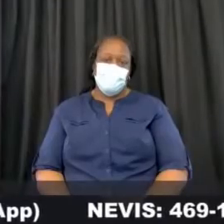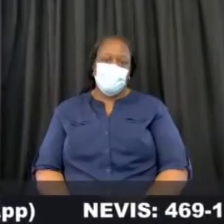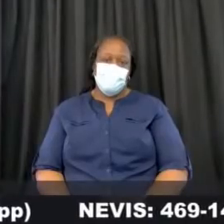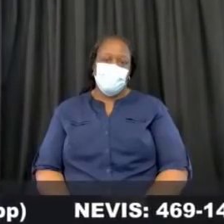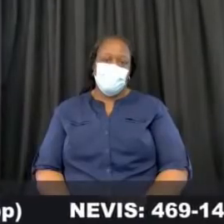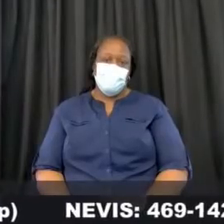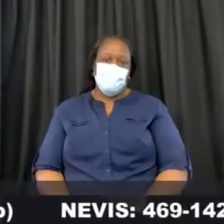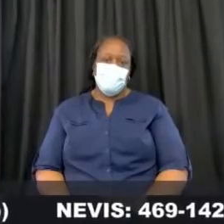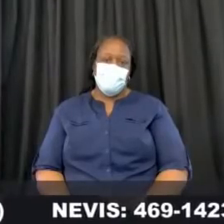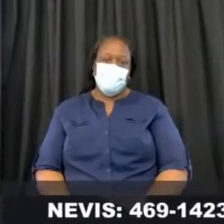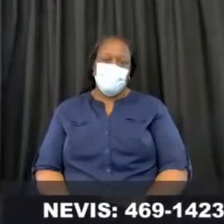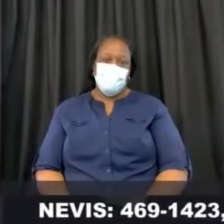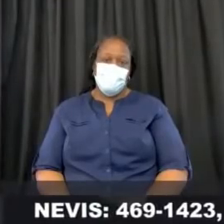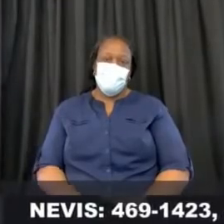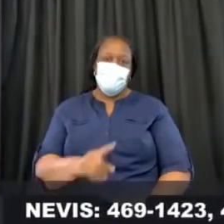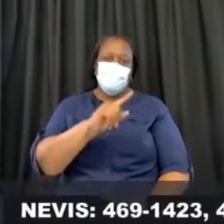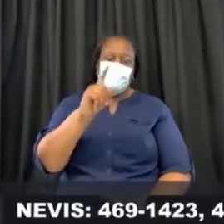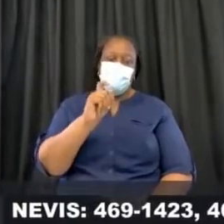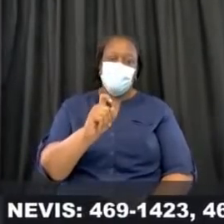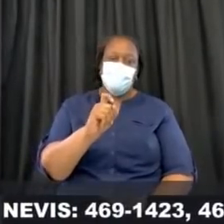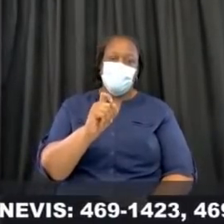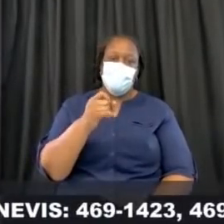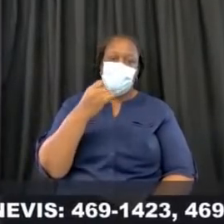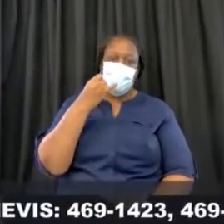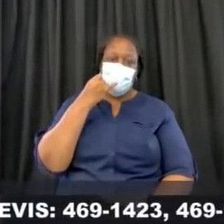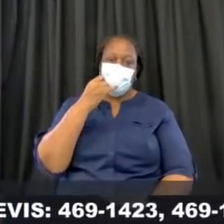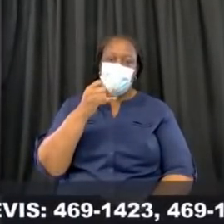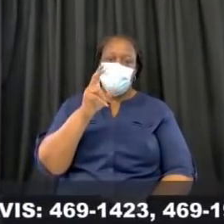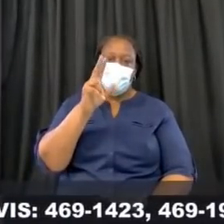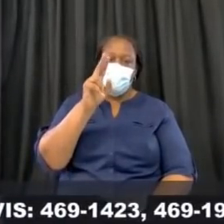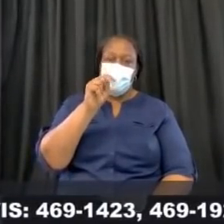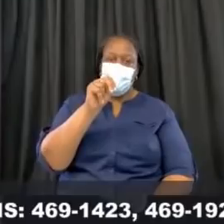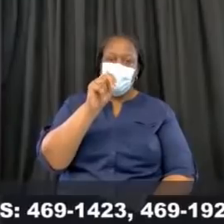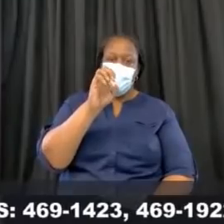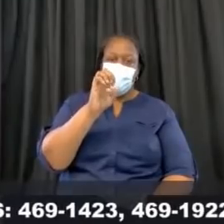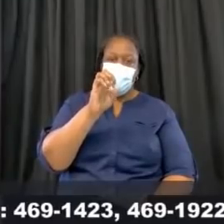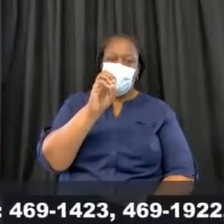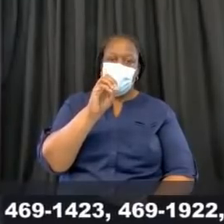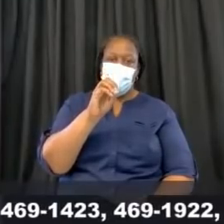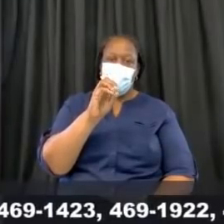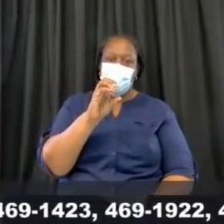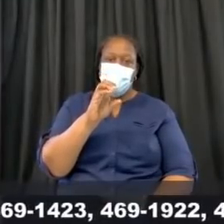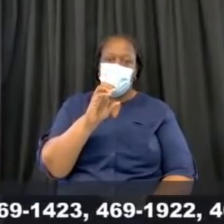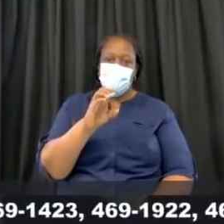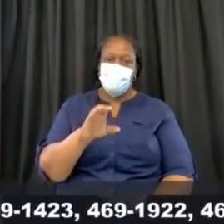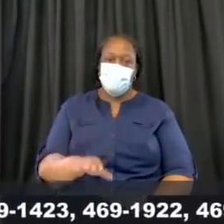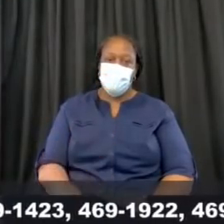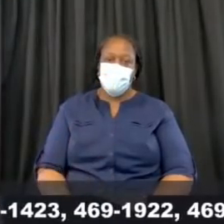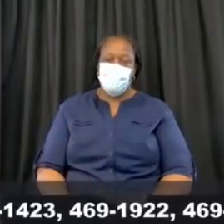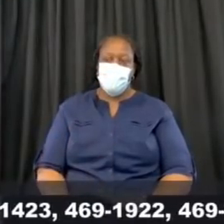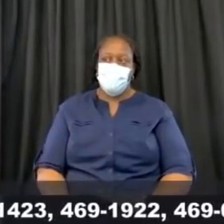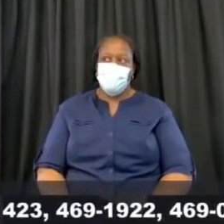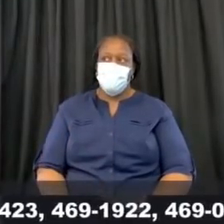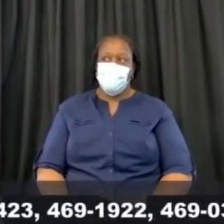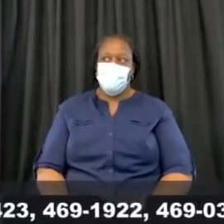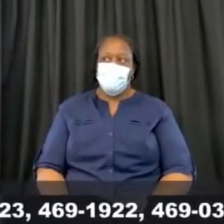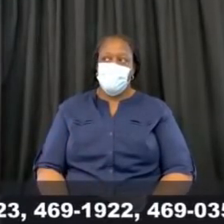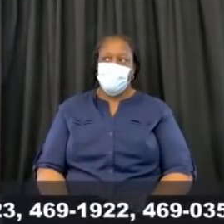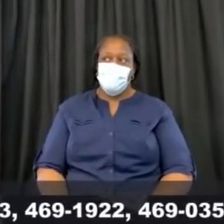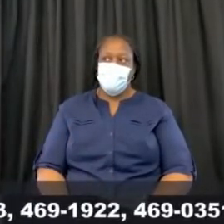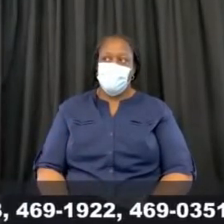Is the NEOC considering accepting rapid antigen tests for incoming